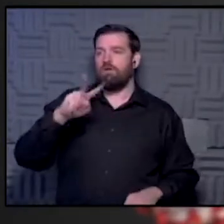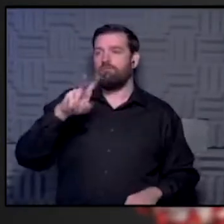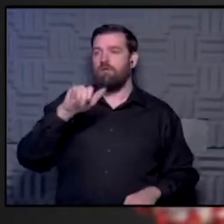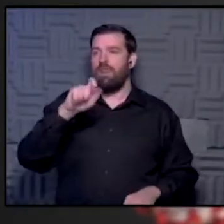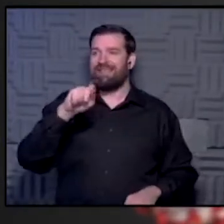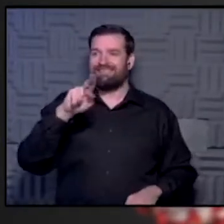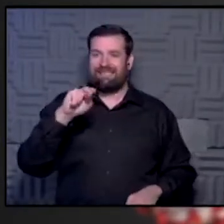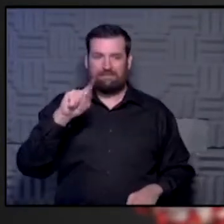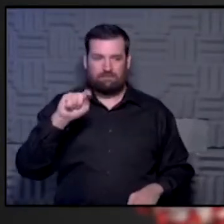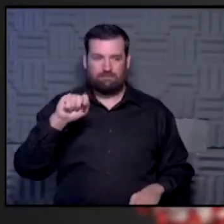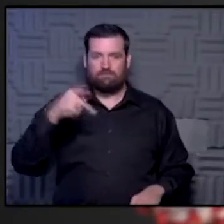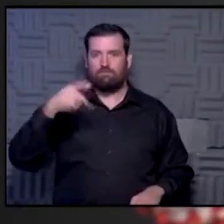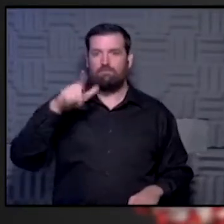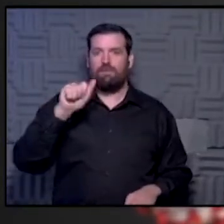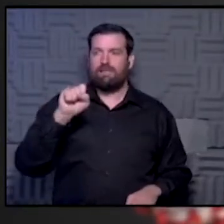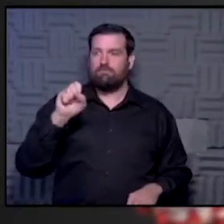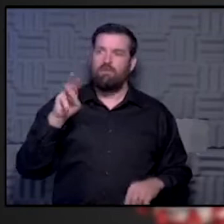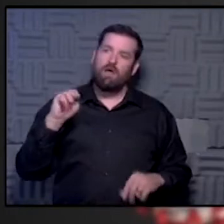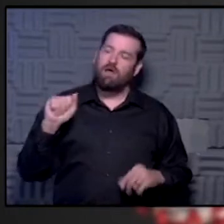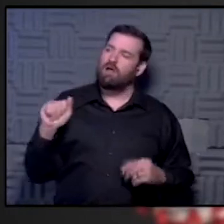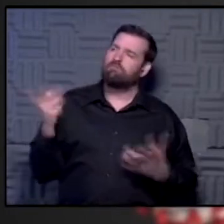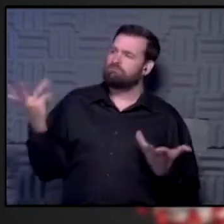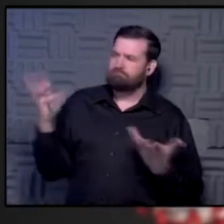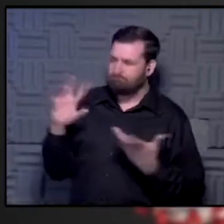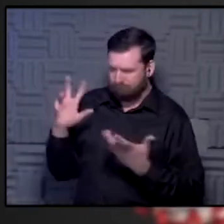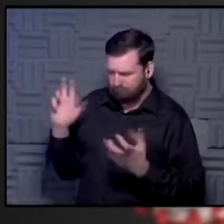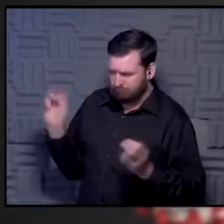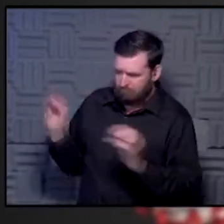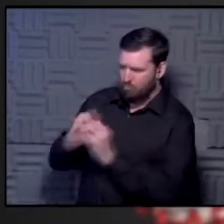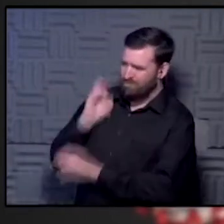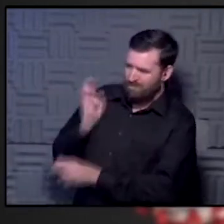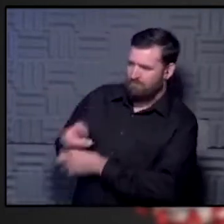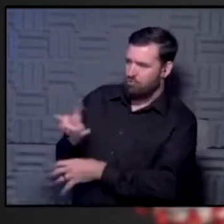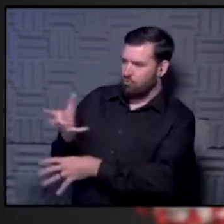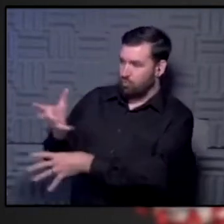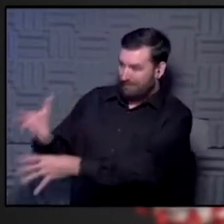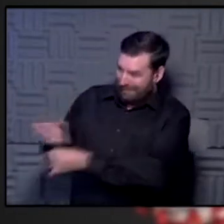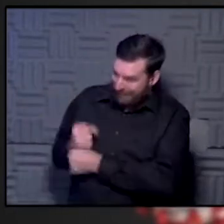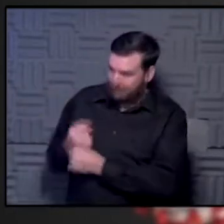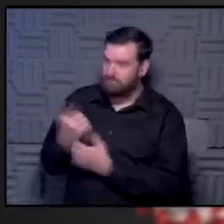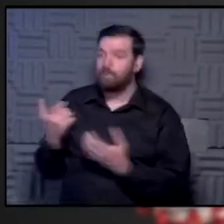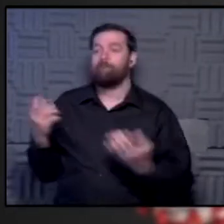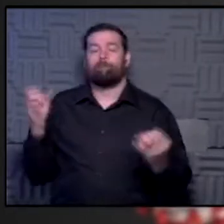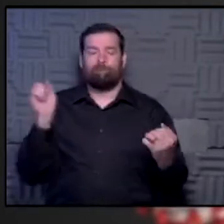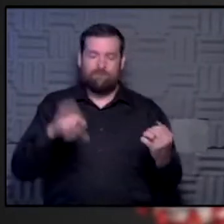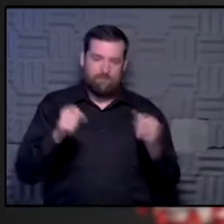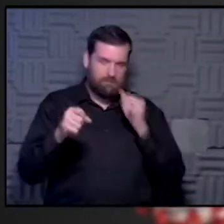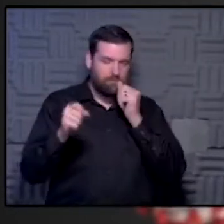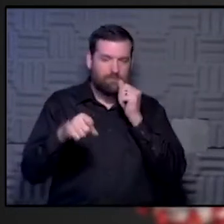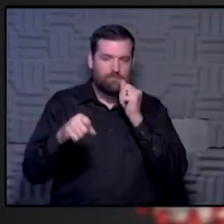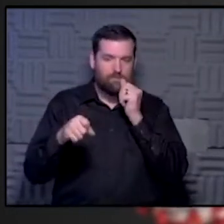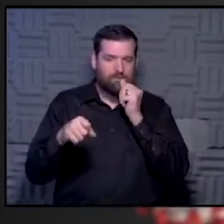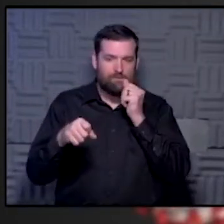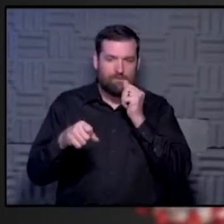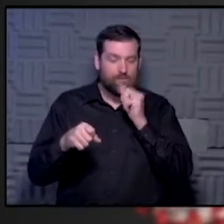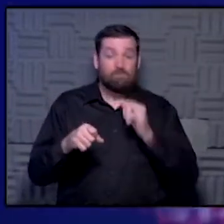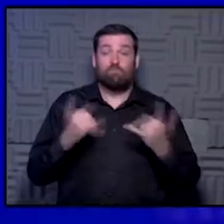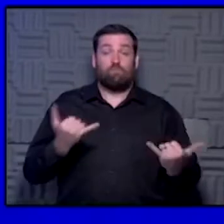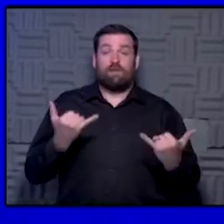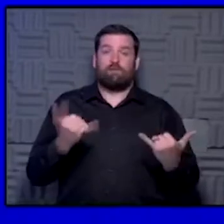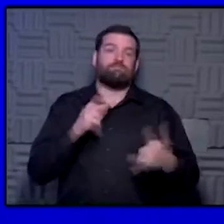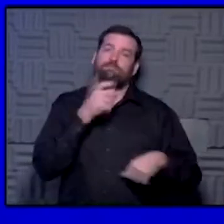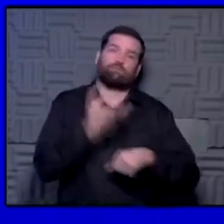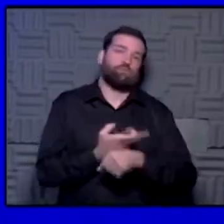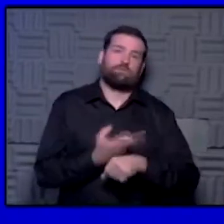convalescent plasma? Because once it kind of shifted gears, it was harder to get. So Yeah, it is harder to get. We aren't using it right now. We